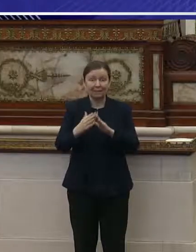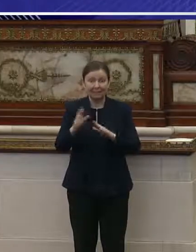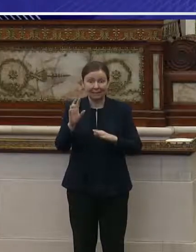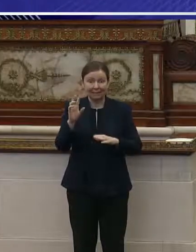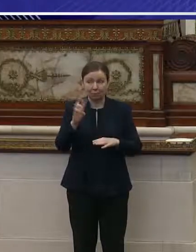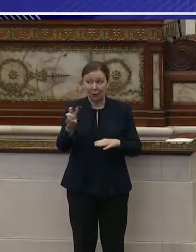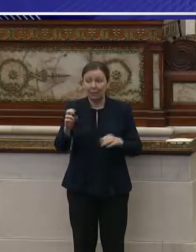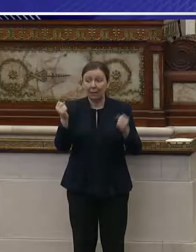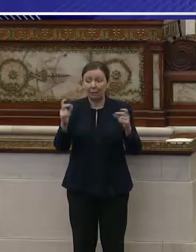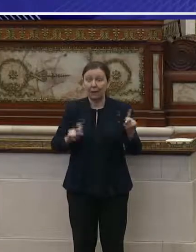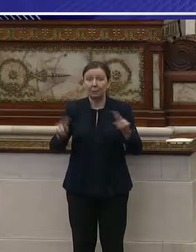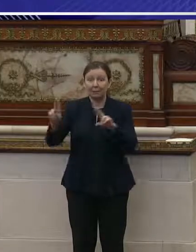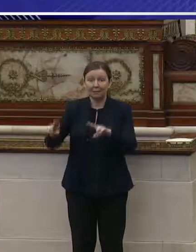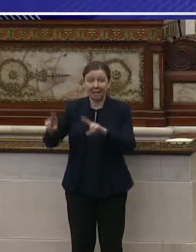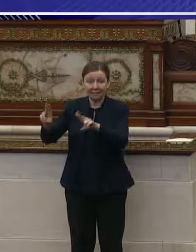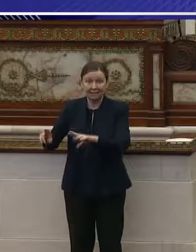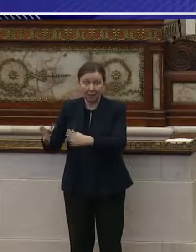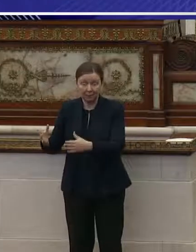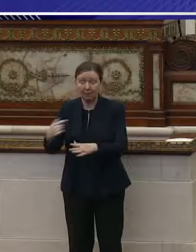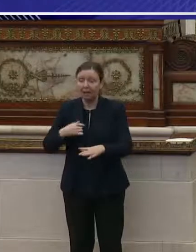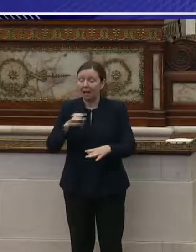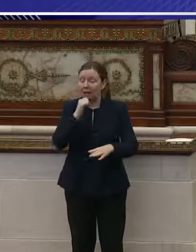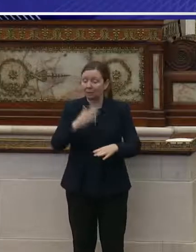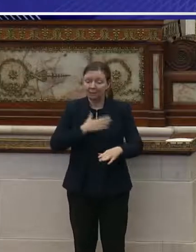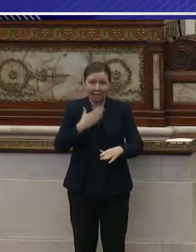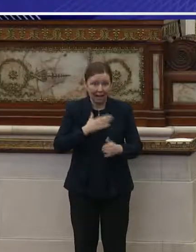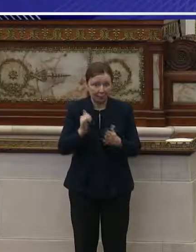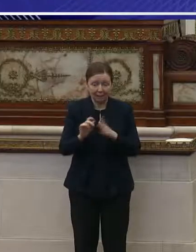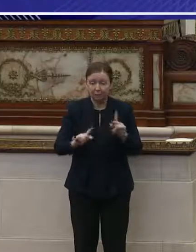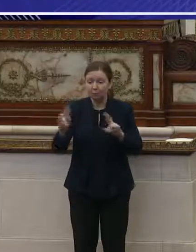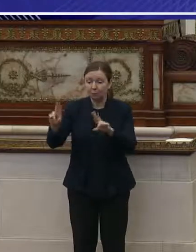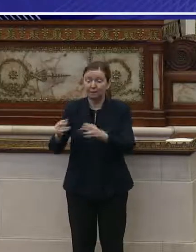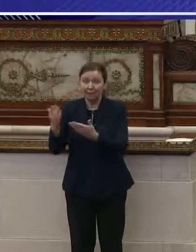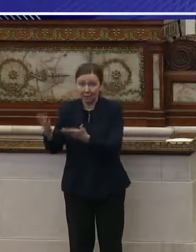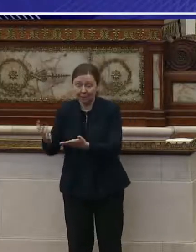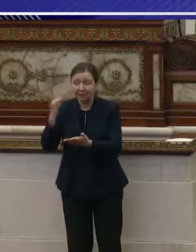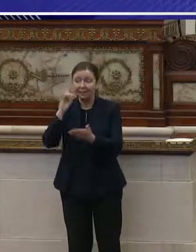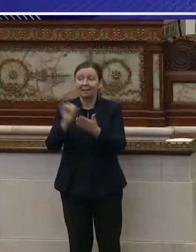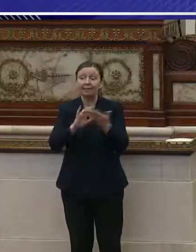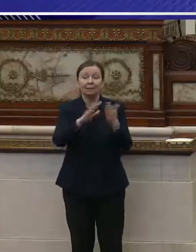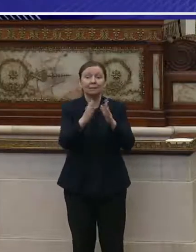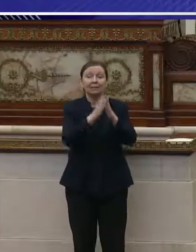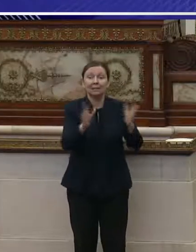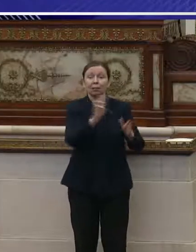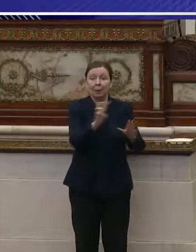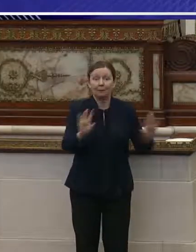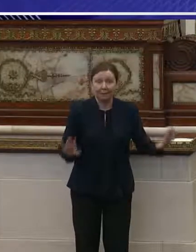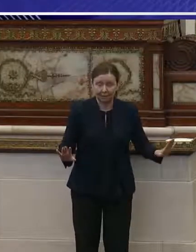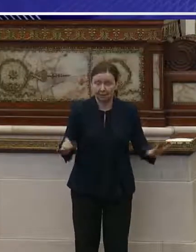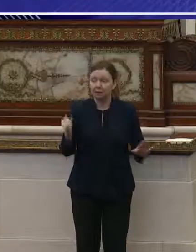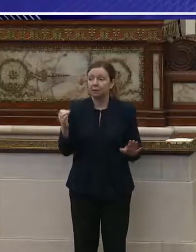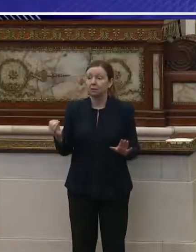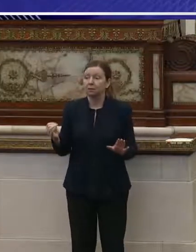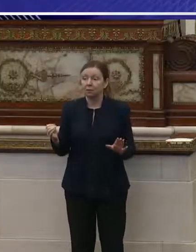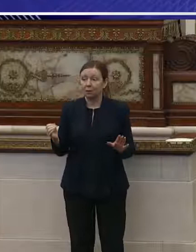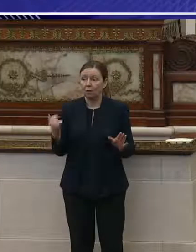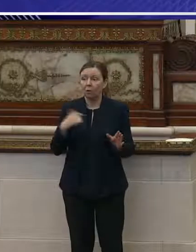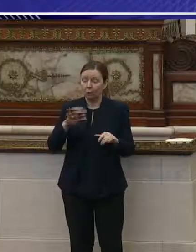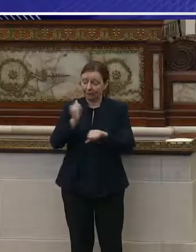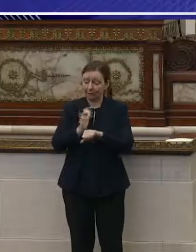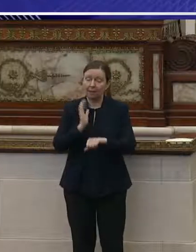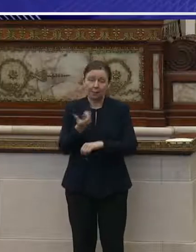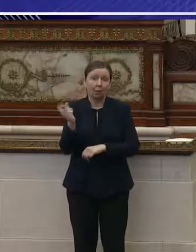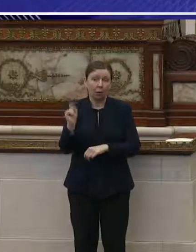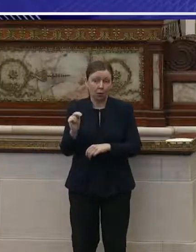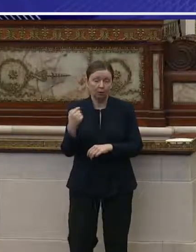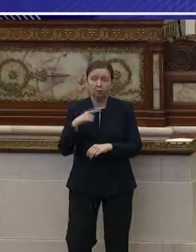signing up on that. I was not at all happy that there were people signing up on that thinking that this was a city website. And so we set up our own.